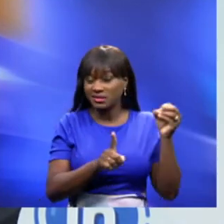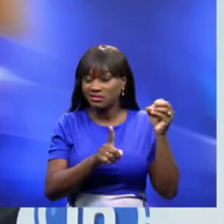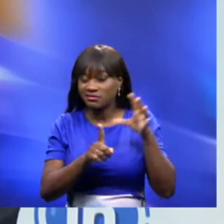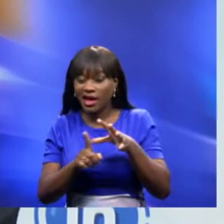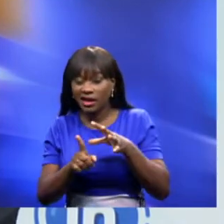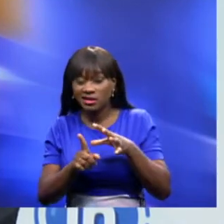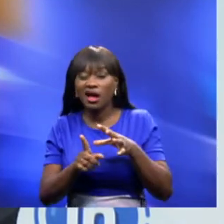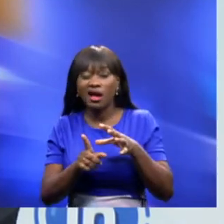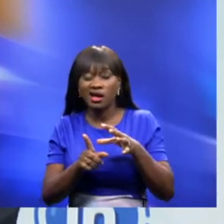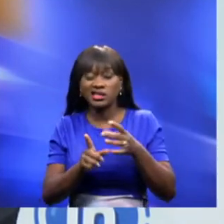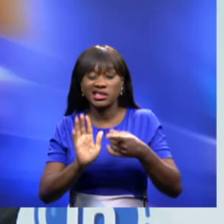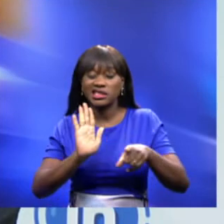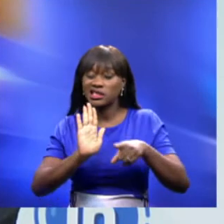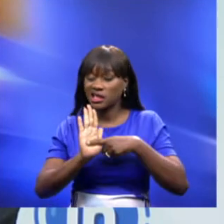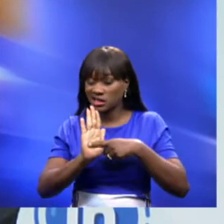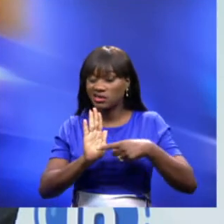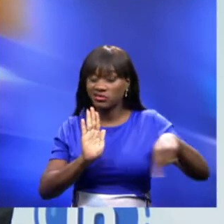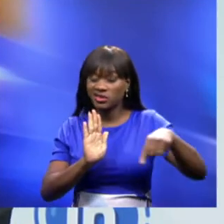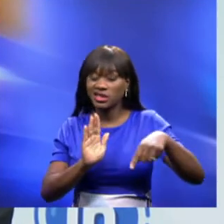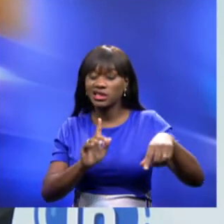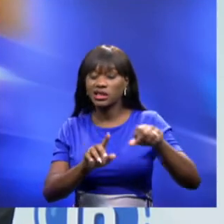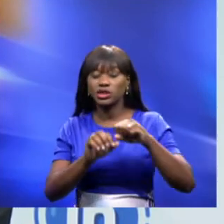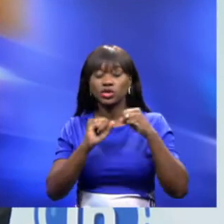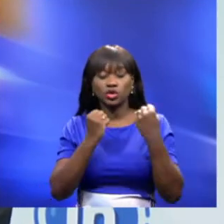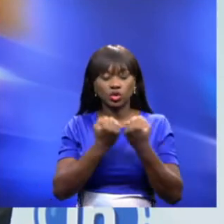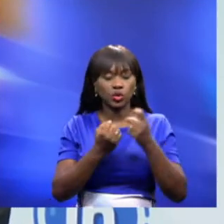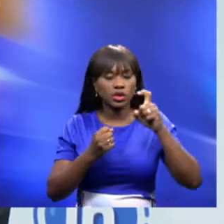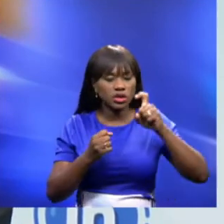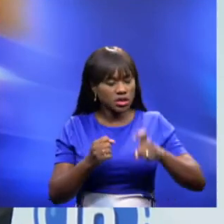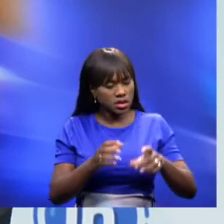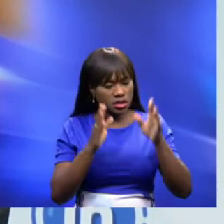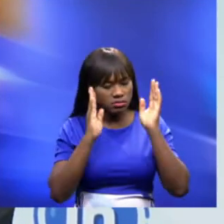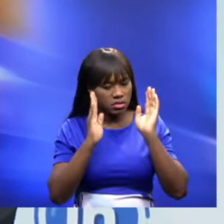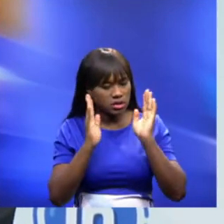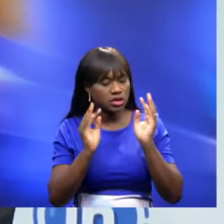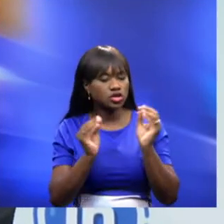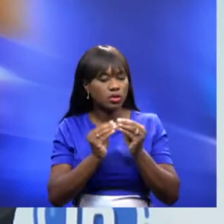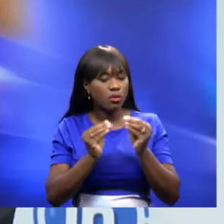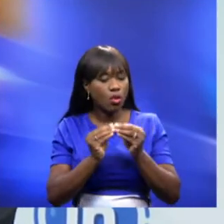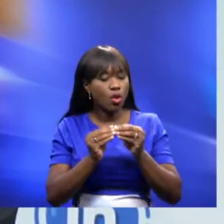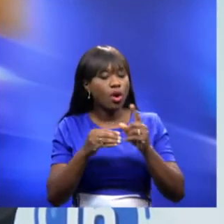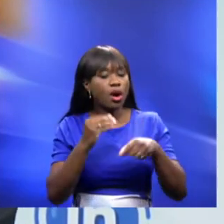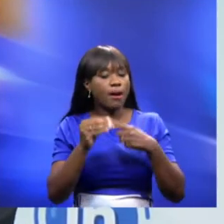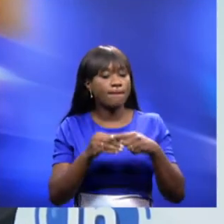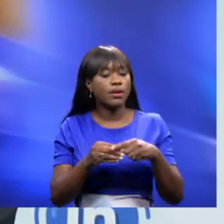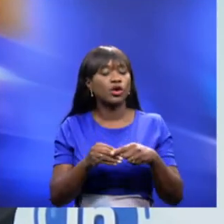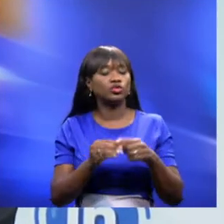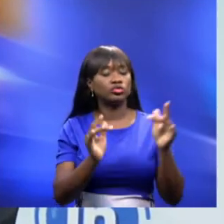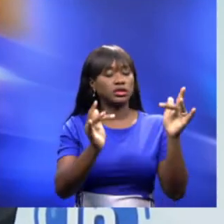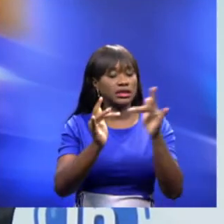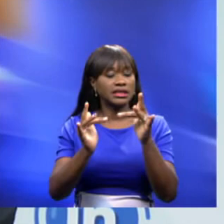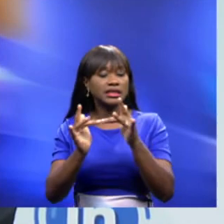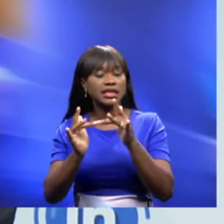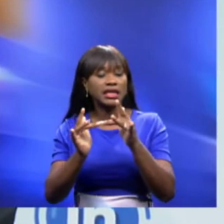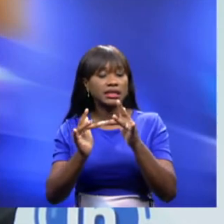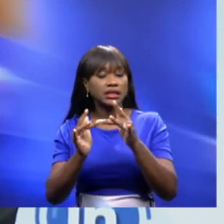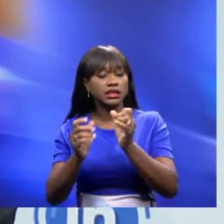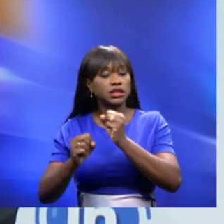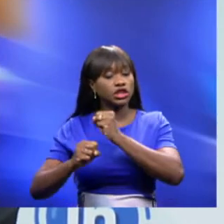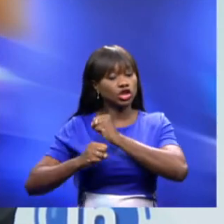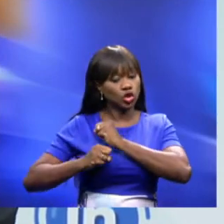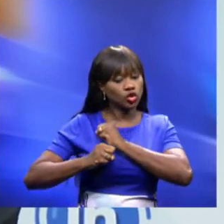think if we start to look at cybersecurity anew, we'll start to do the necessary steps to mitigate